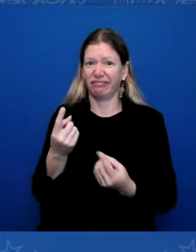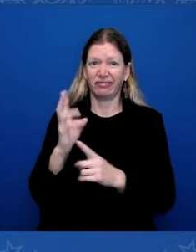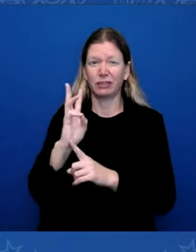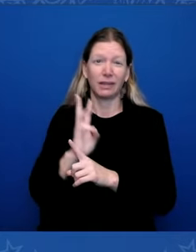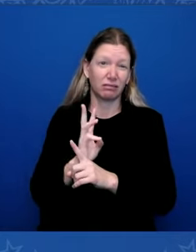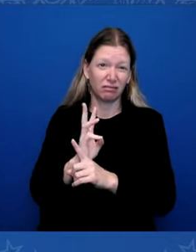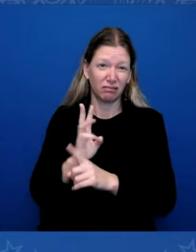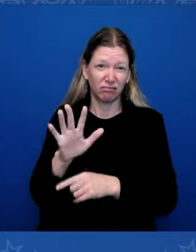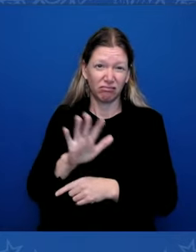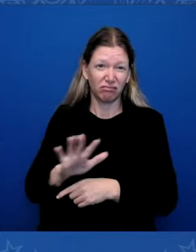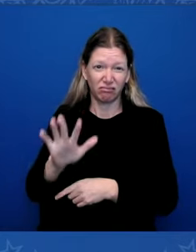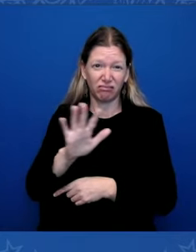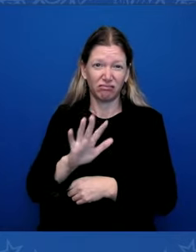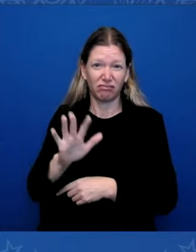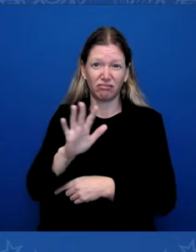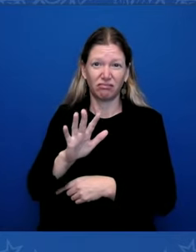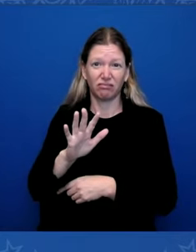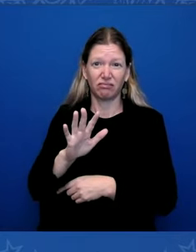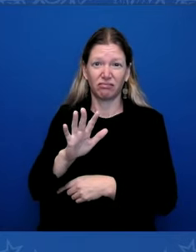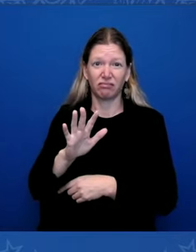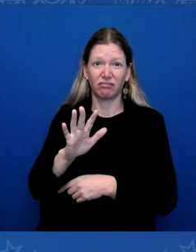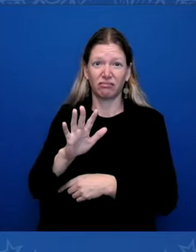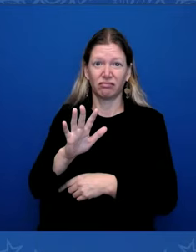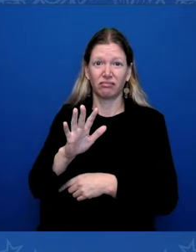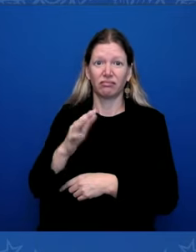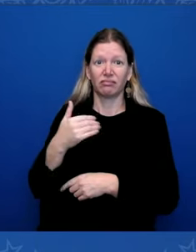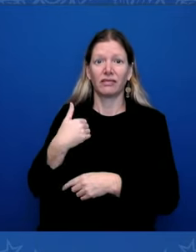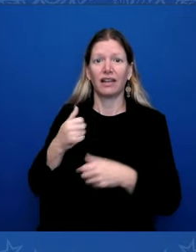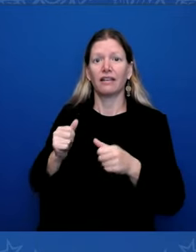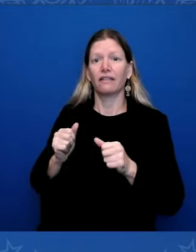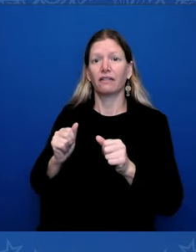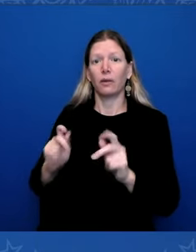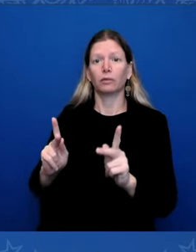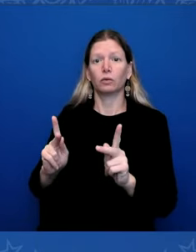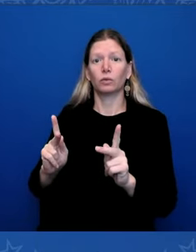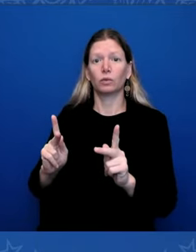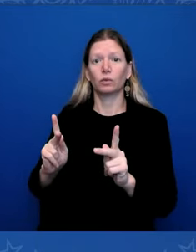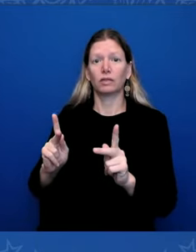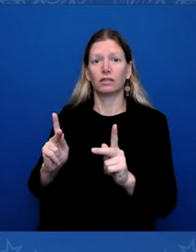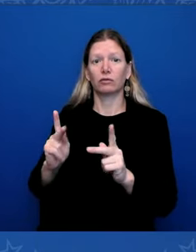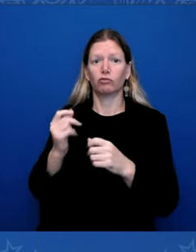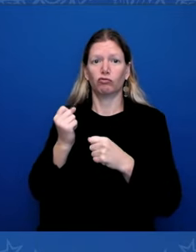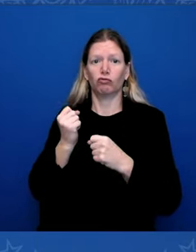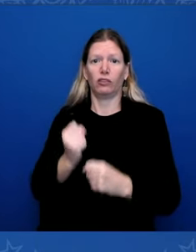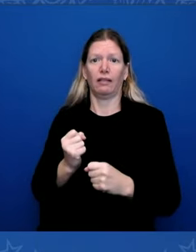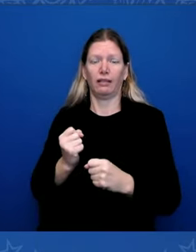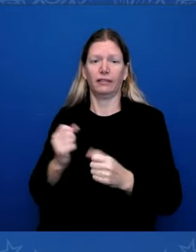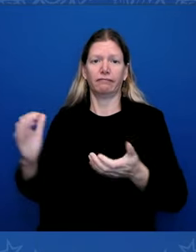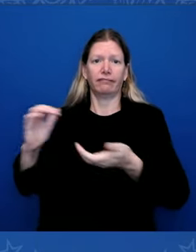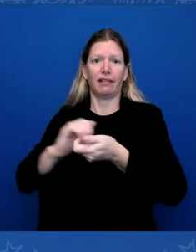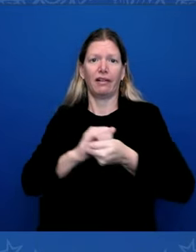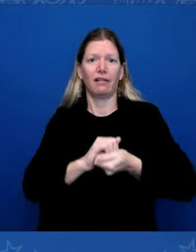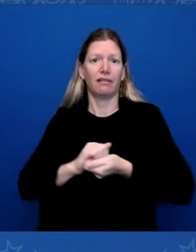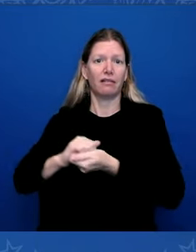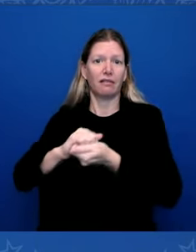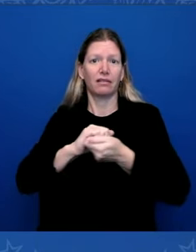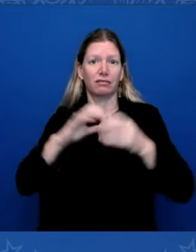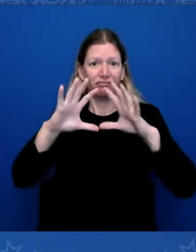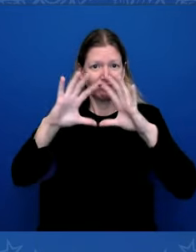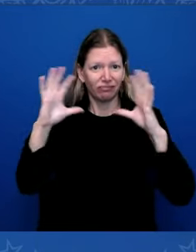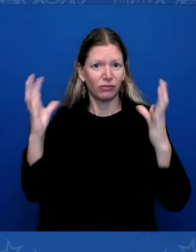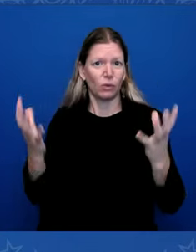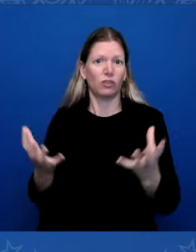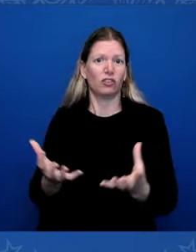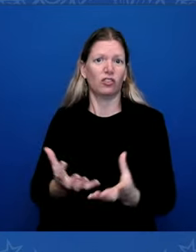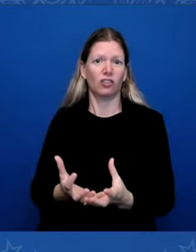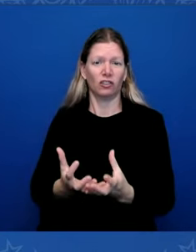have an opportunity to strengthen alliances around the world to maintain stability. That's what